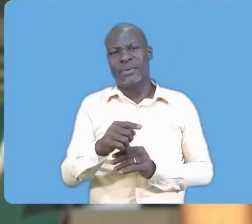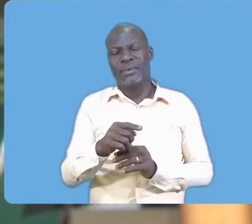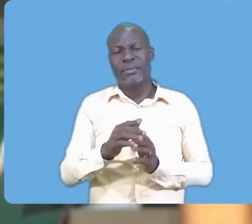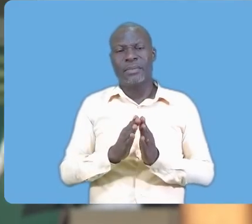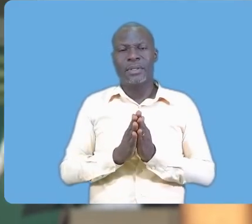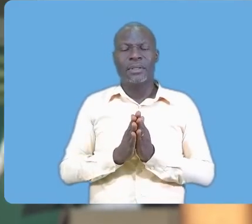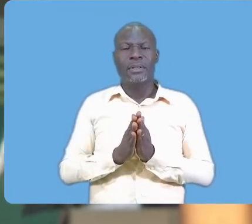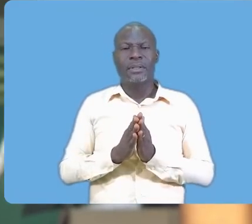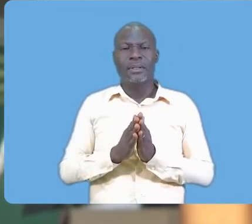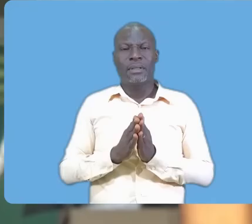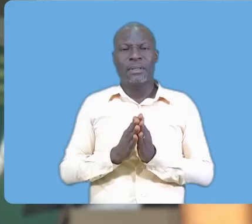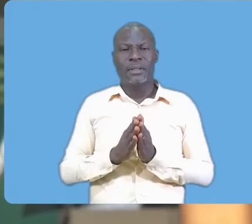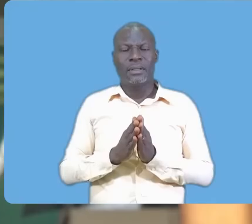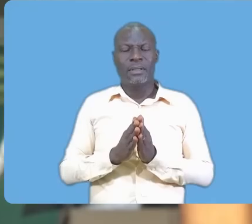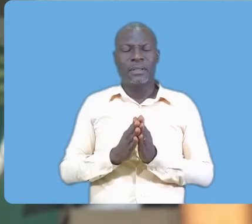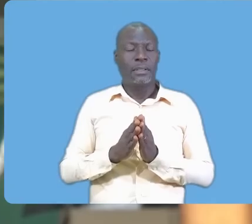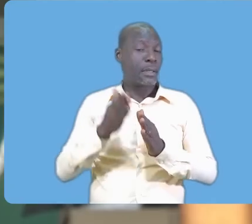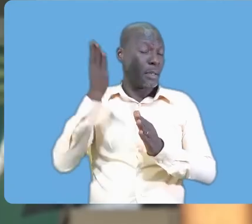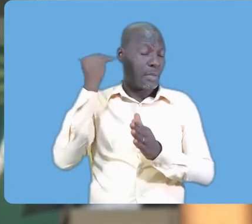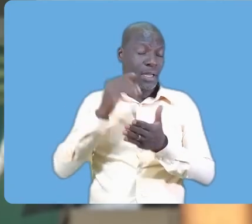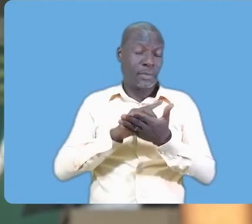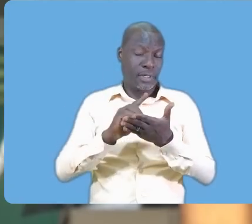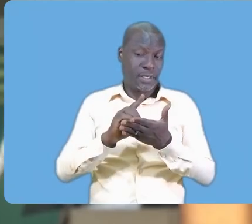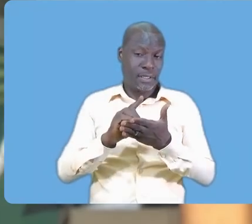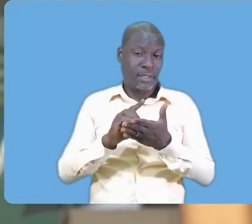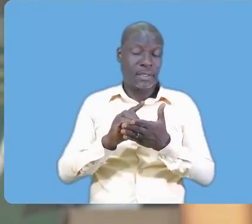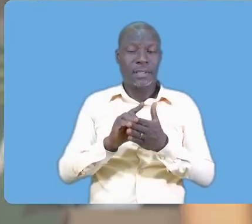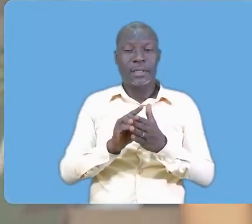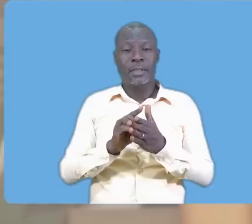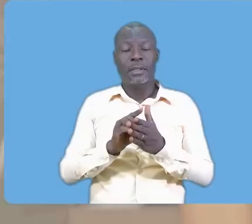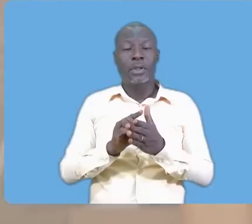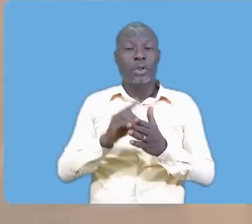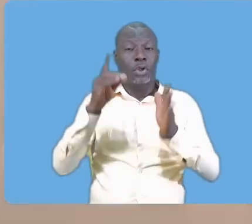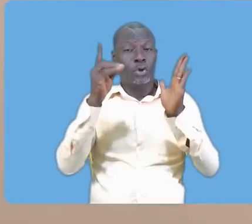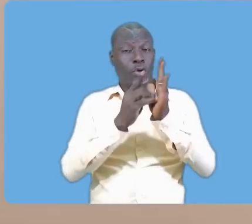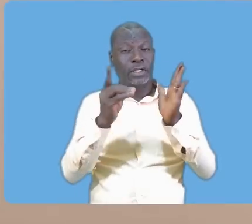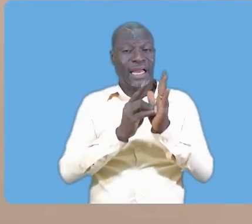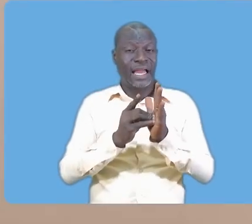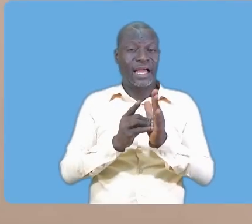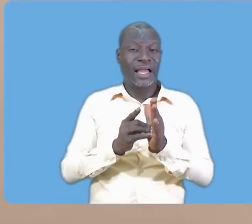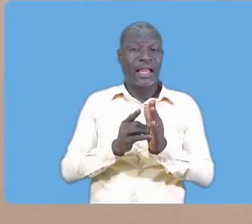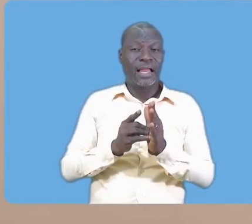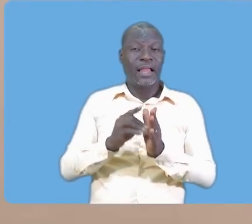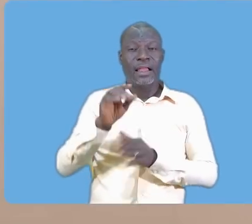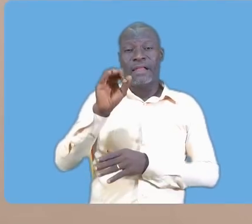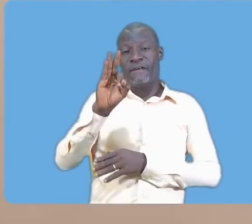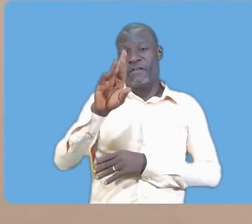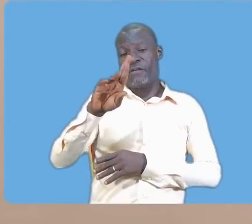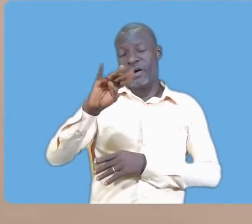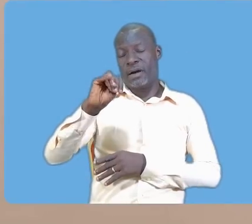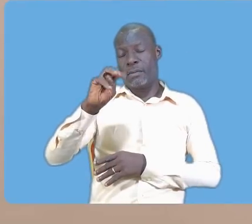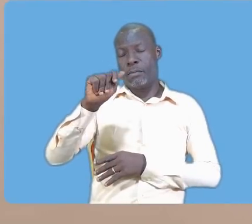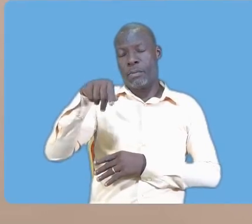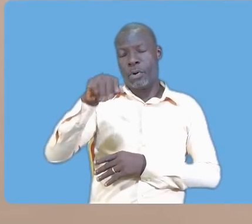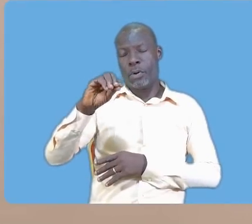ye na wo kire mu di asam na bae Dr. Frimpong kwabena Frimpong boaten